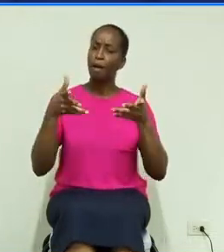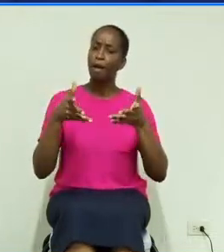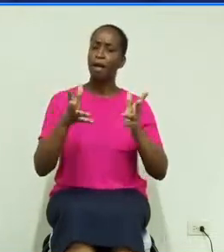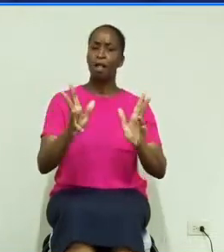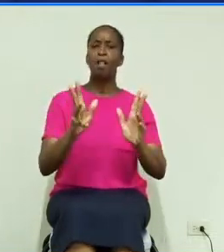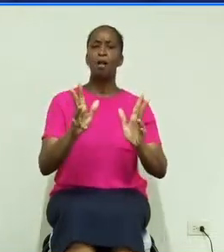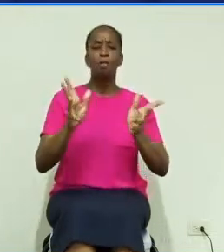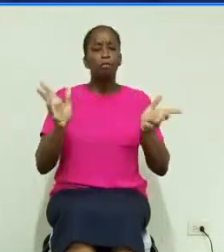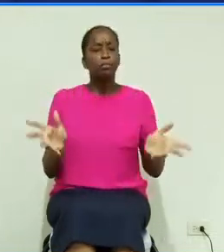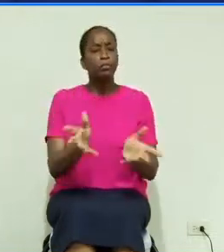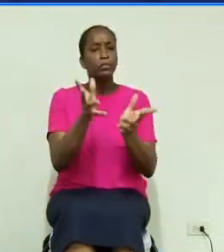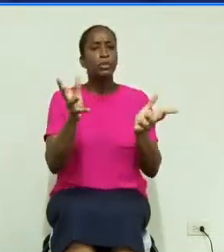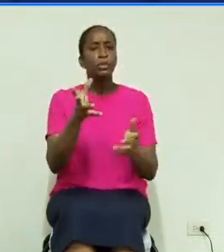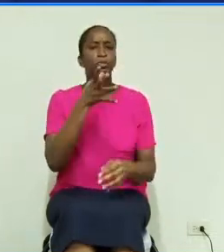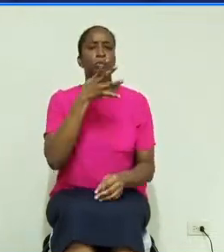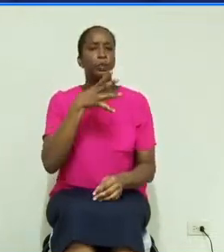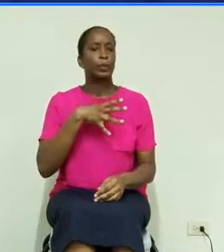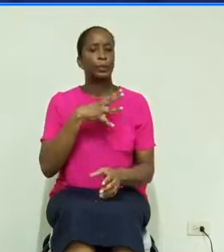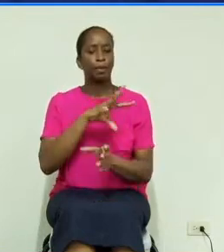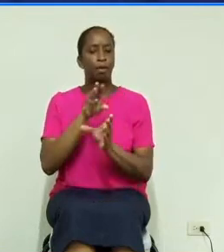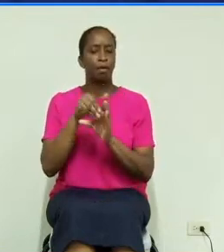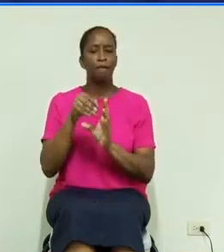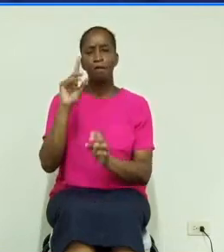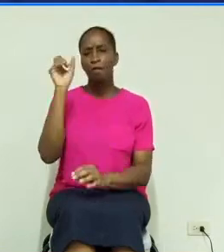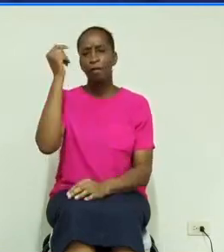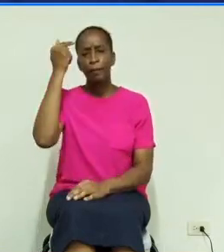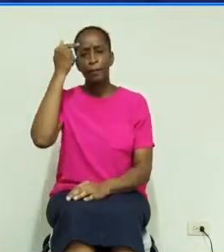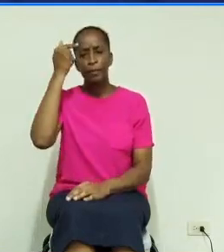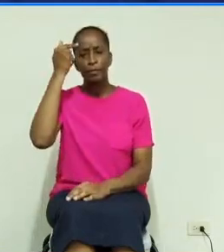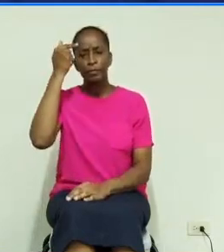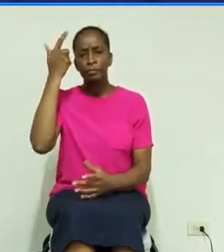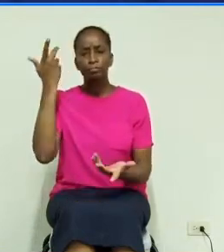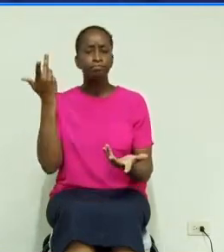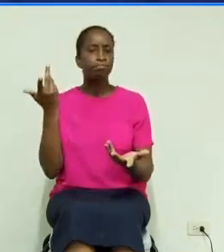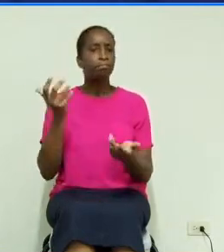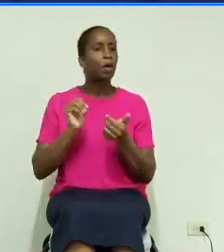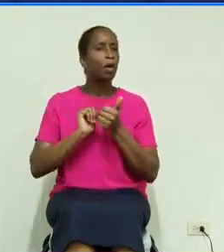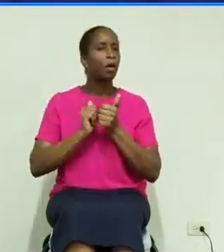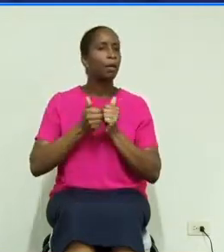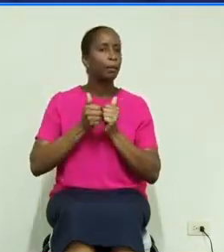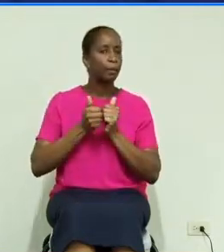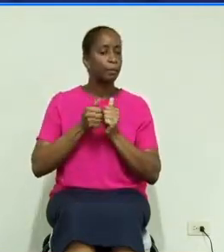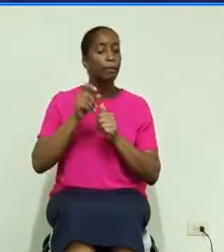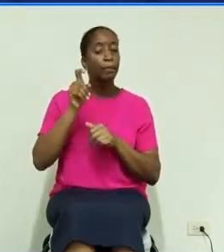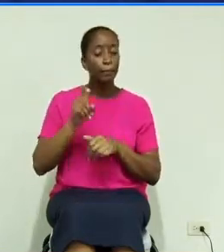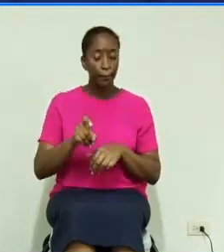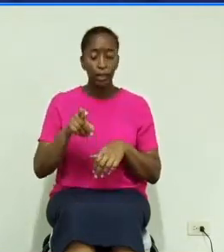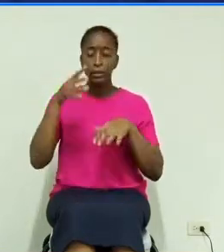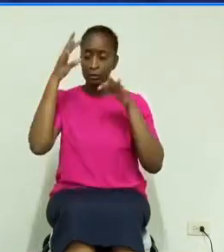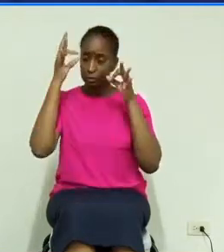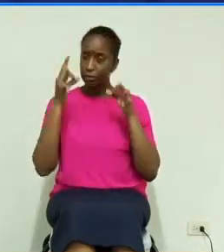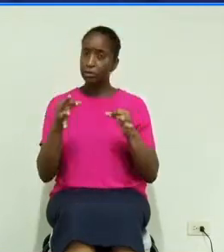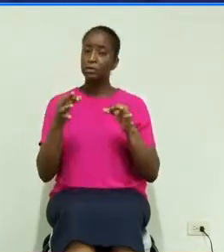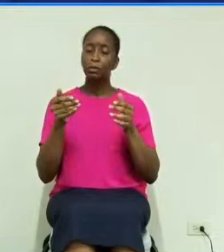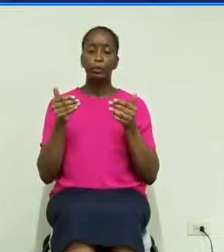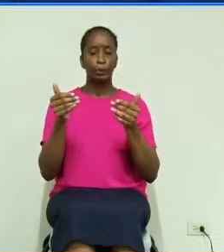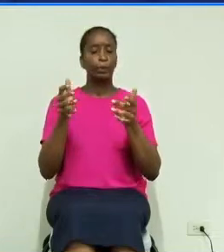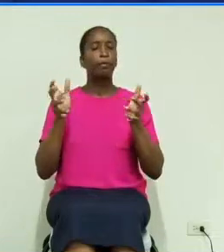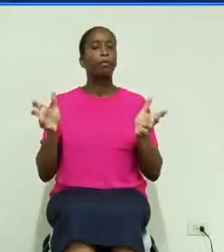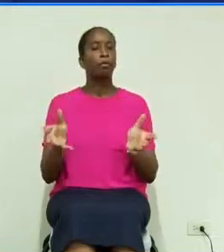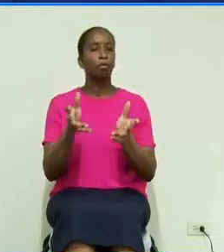participate in these spaces? Now, even though we can see an increase in the numbers of women